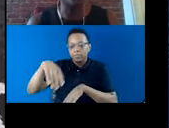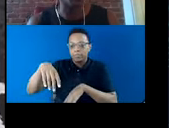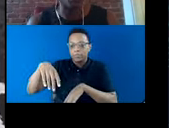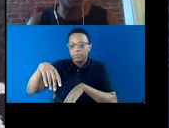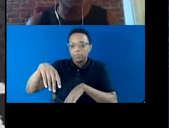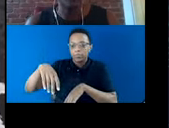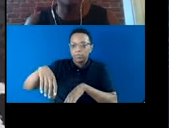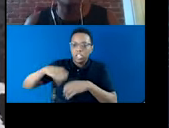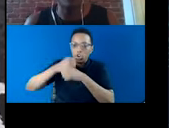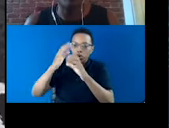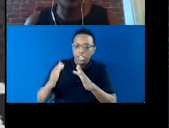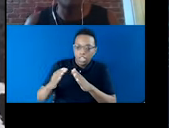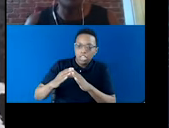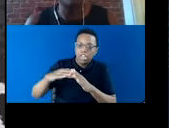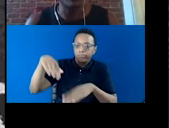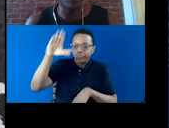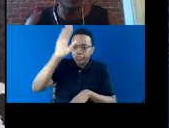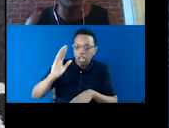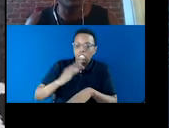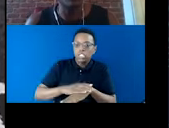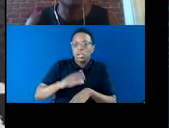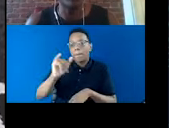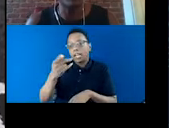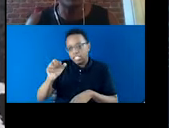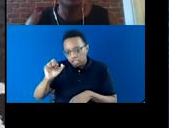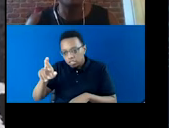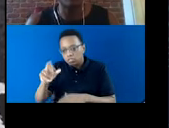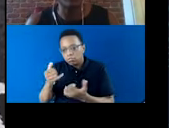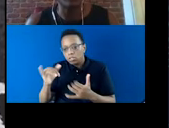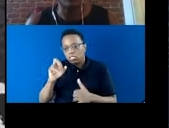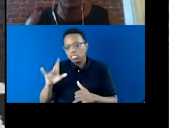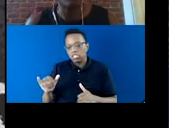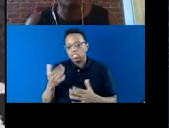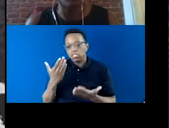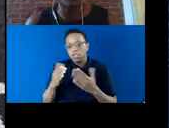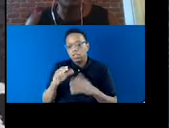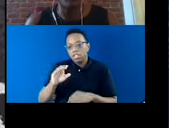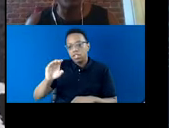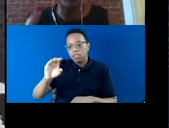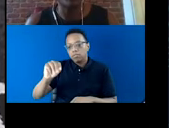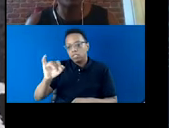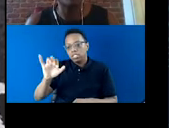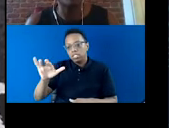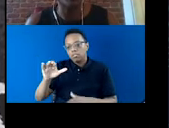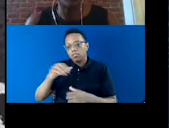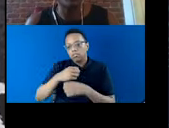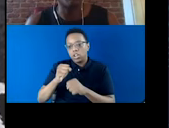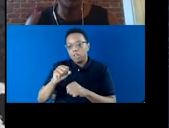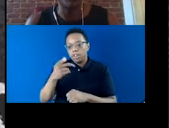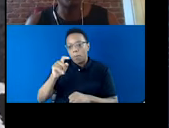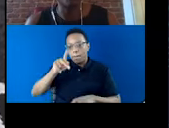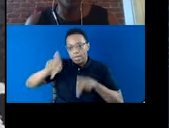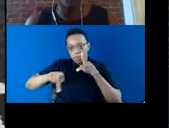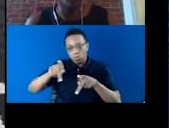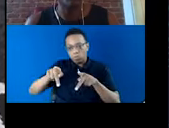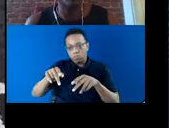have multiple genders. At the top, we have Mawulisa, who is the creator deity of the Fone people, who are also famous for